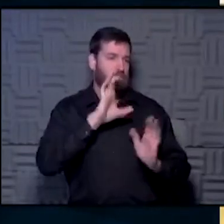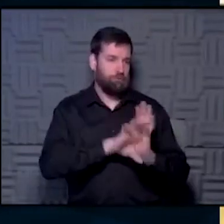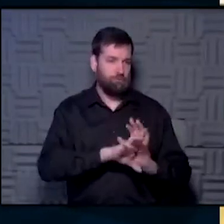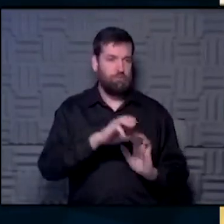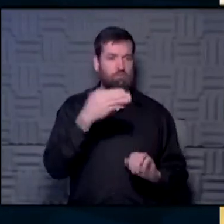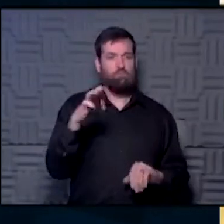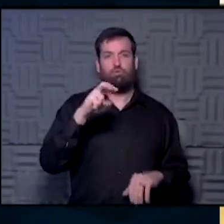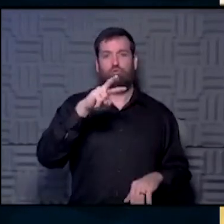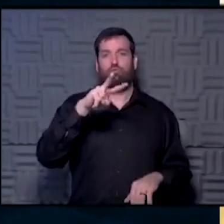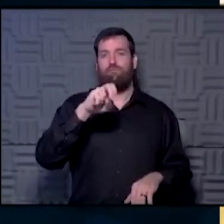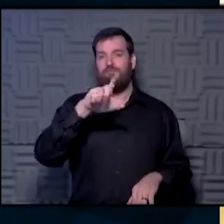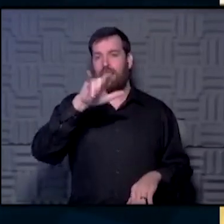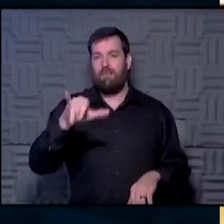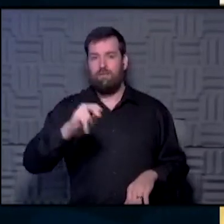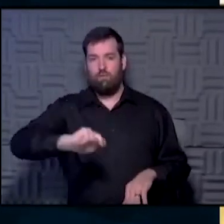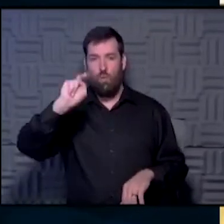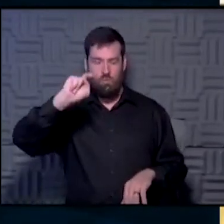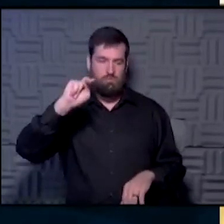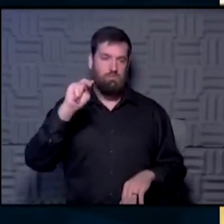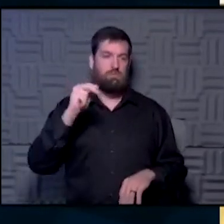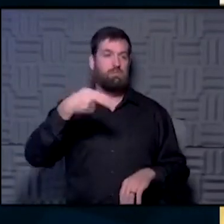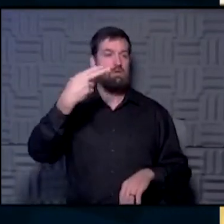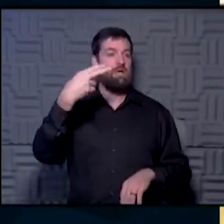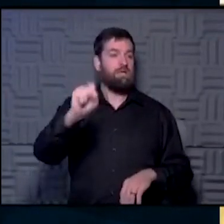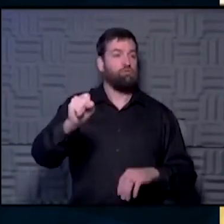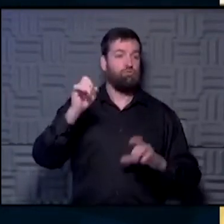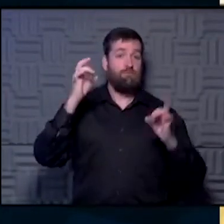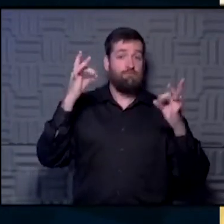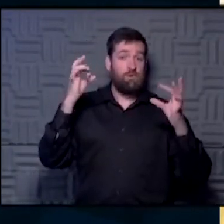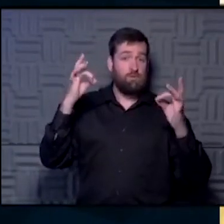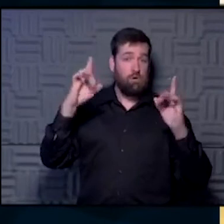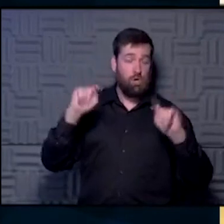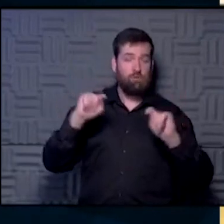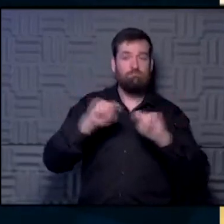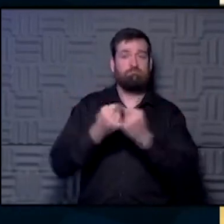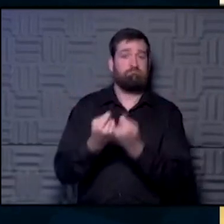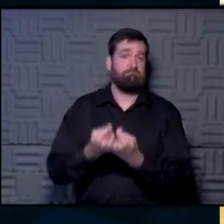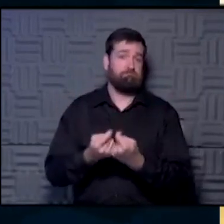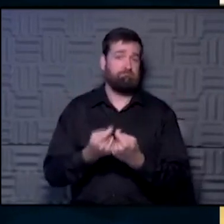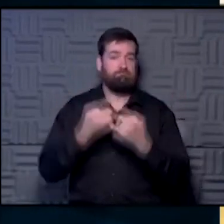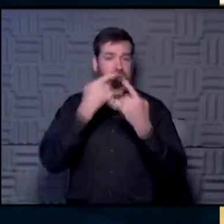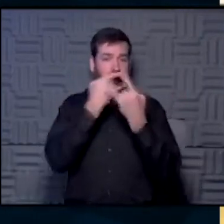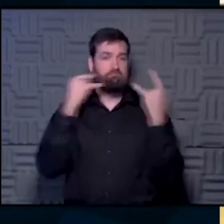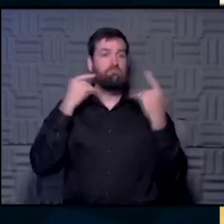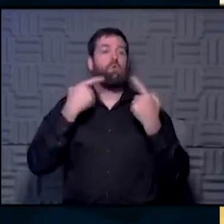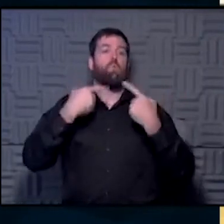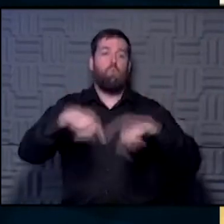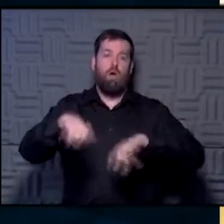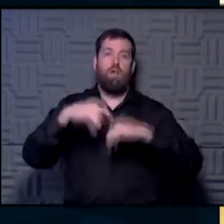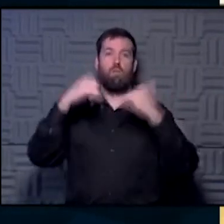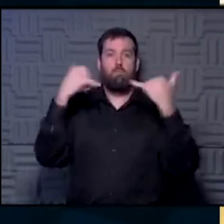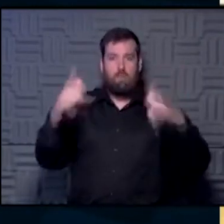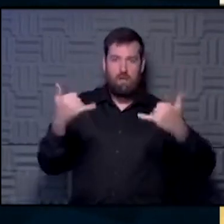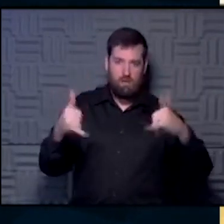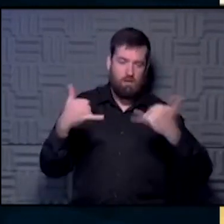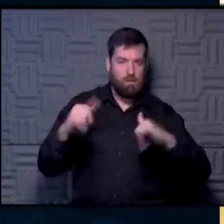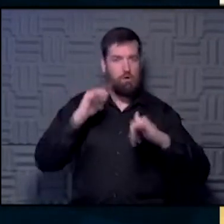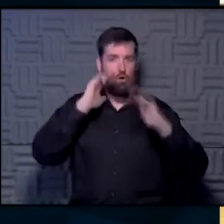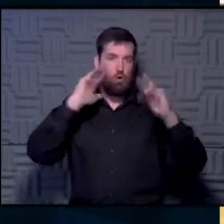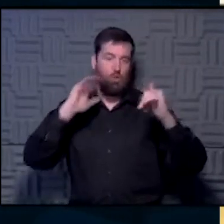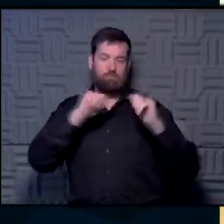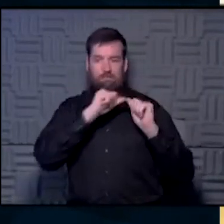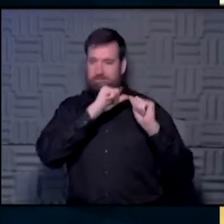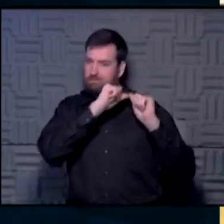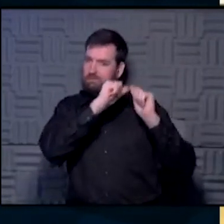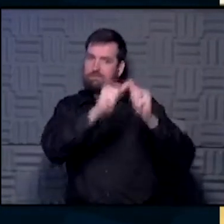Valley North Mustangs showing that high school volleyball teams are wearing masks while they compete in hopes of being able to play